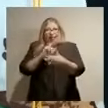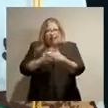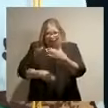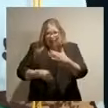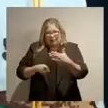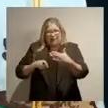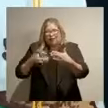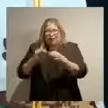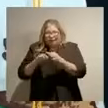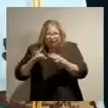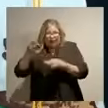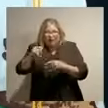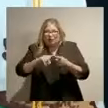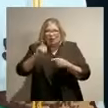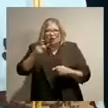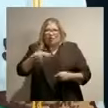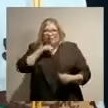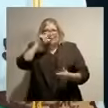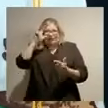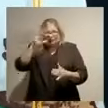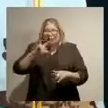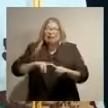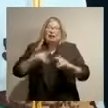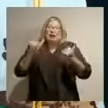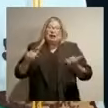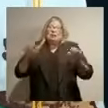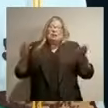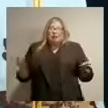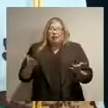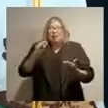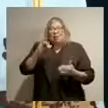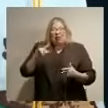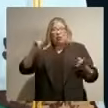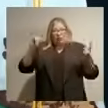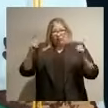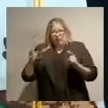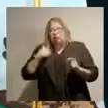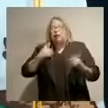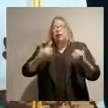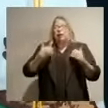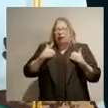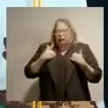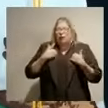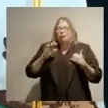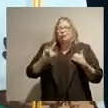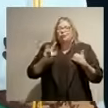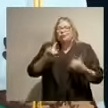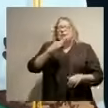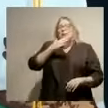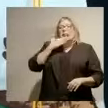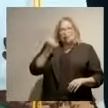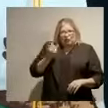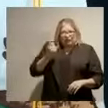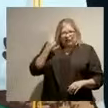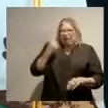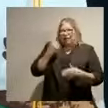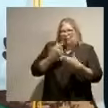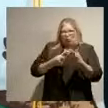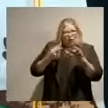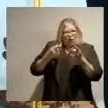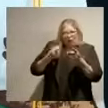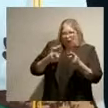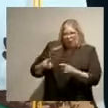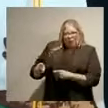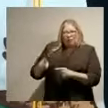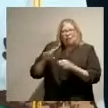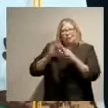November, but now here we are at the May revision, and we have a better understanding of what happened in terms